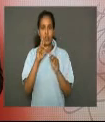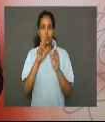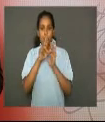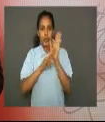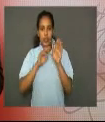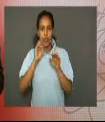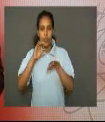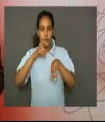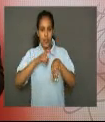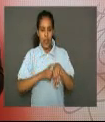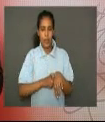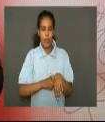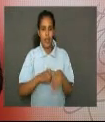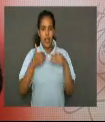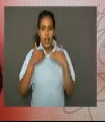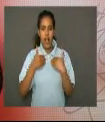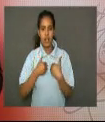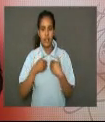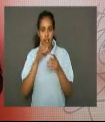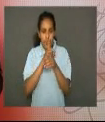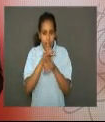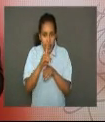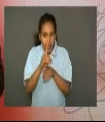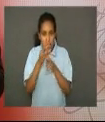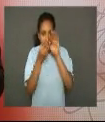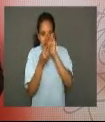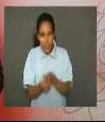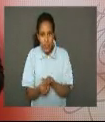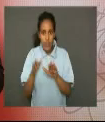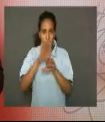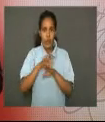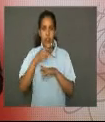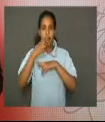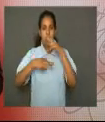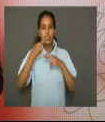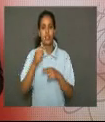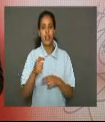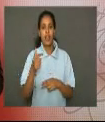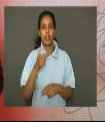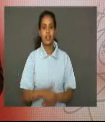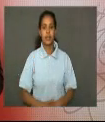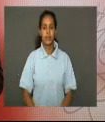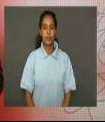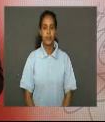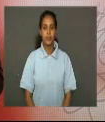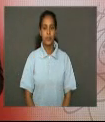time has a direct effect on the reaction rate.